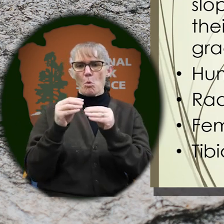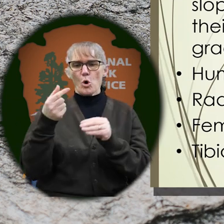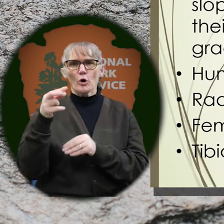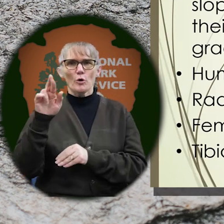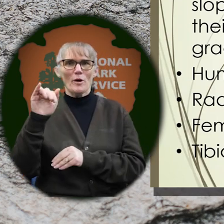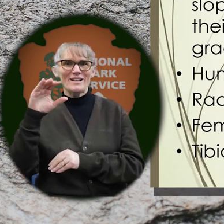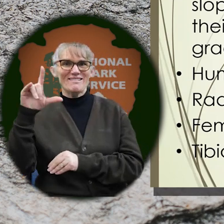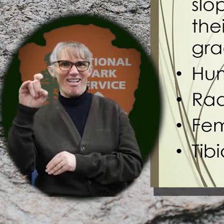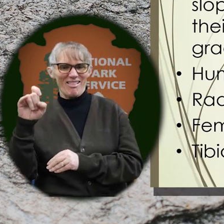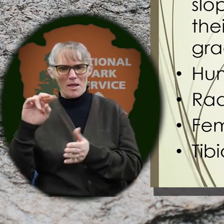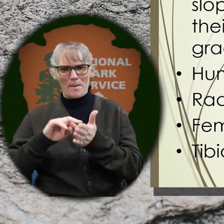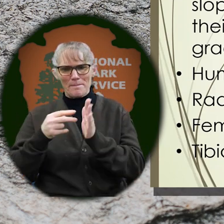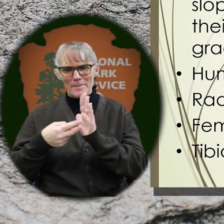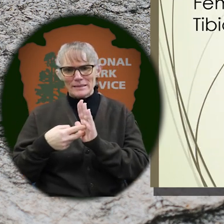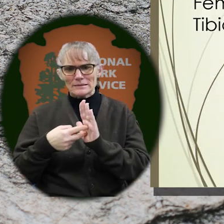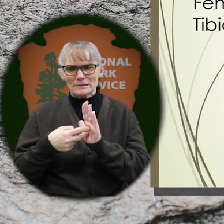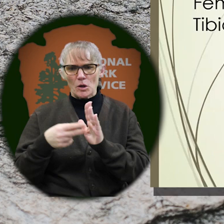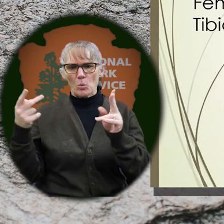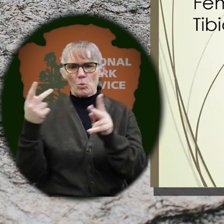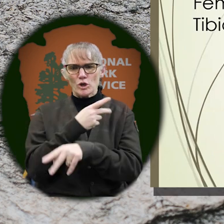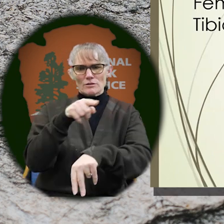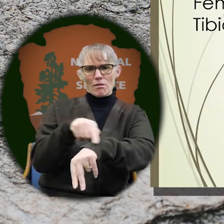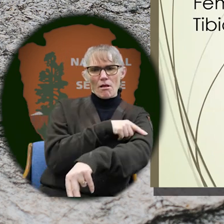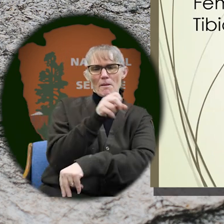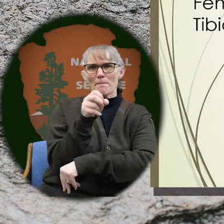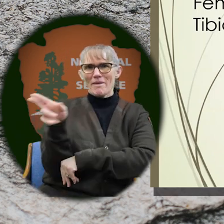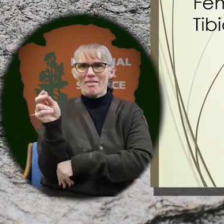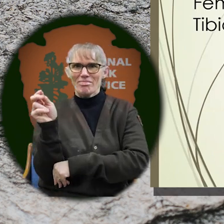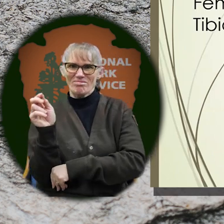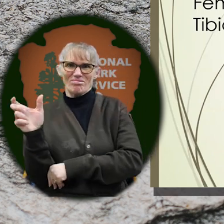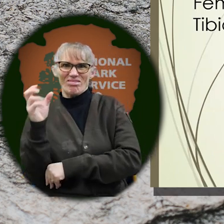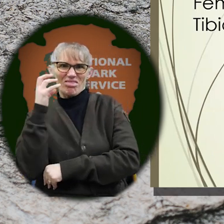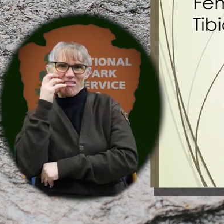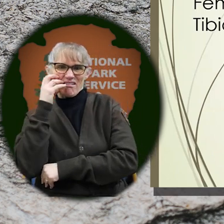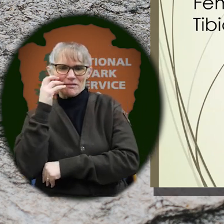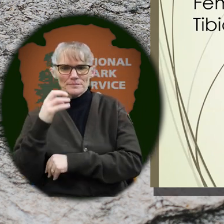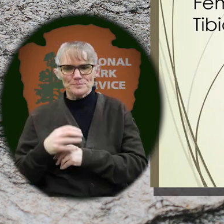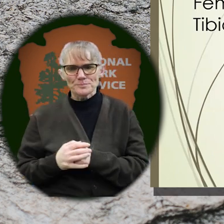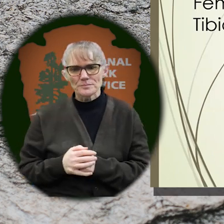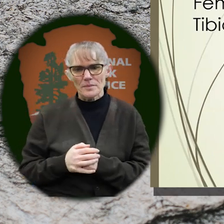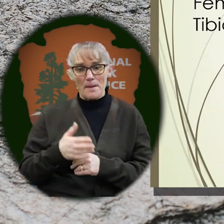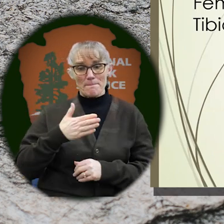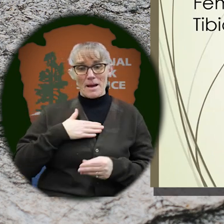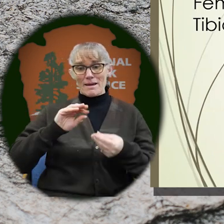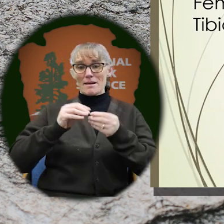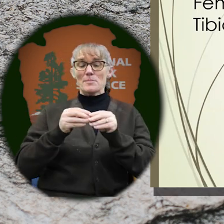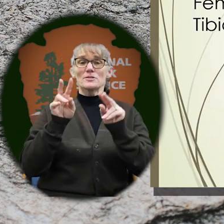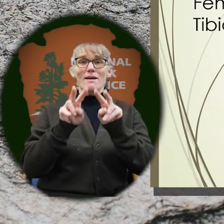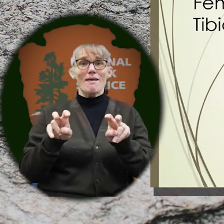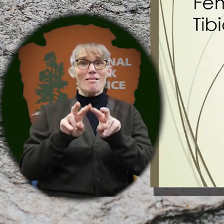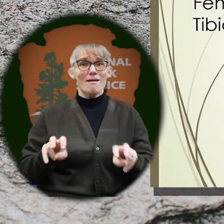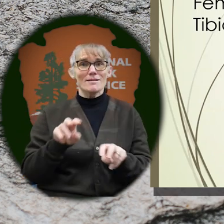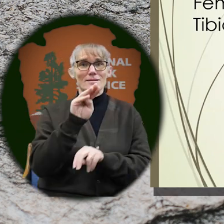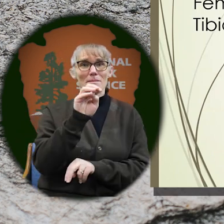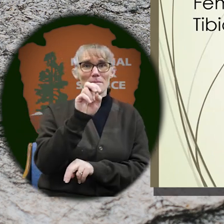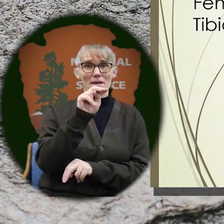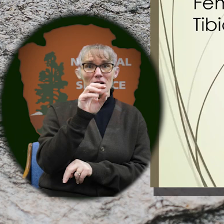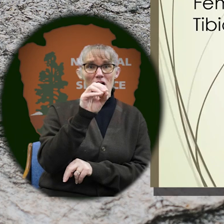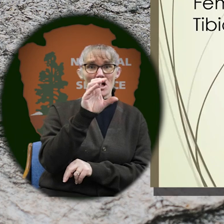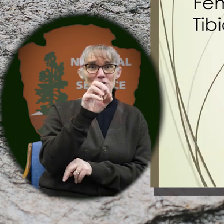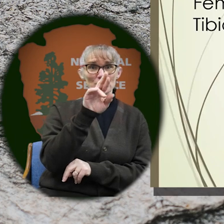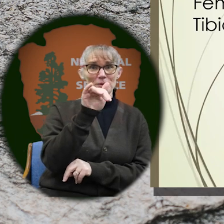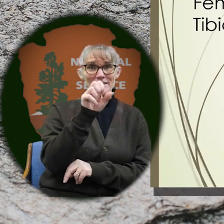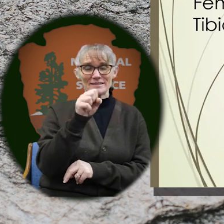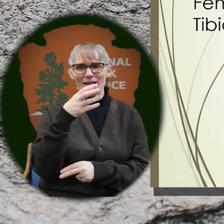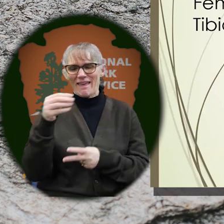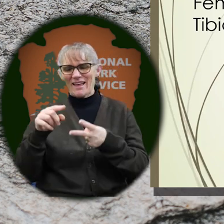it did grow thicker. And my data was looking at rhinoceros growth and teleoceros